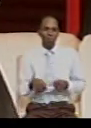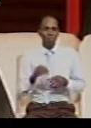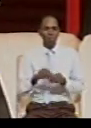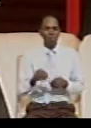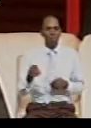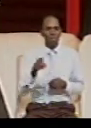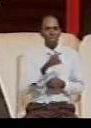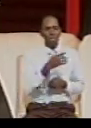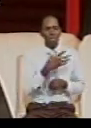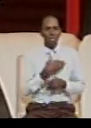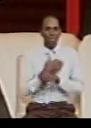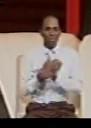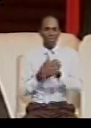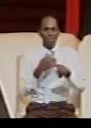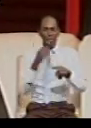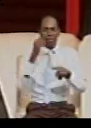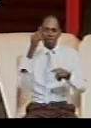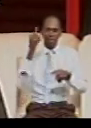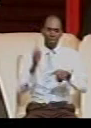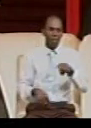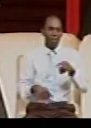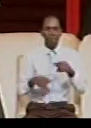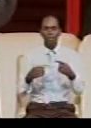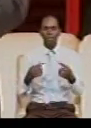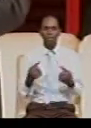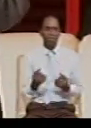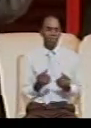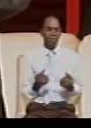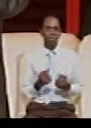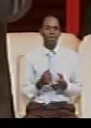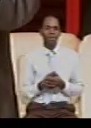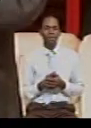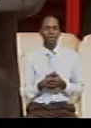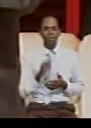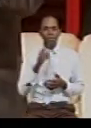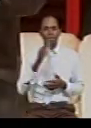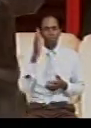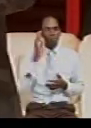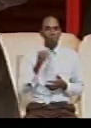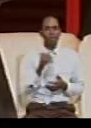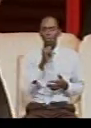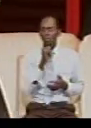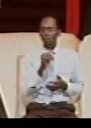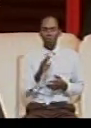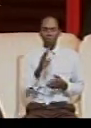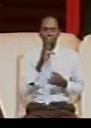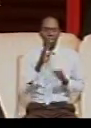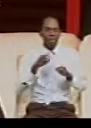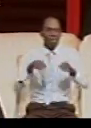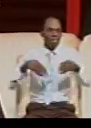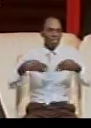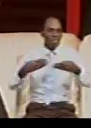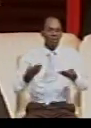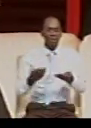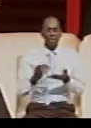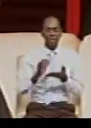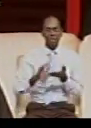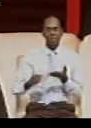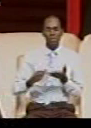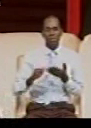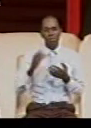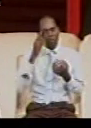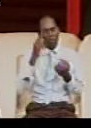He cannot sin. He cannot sin. He will not be given excuses for sinning. When he's really